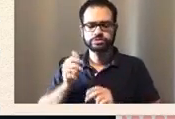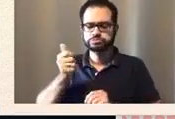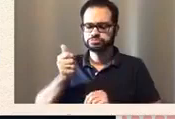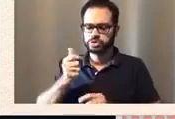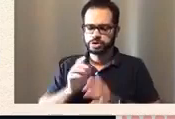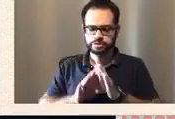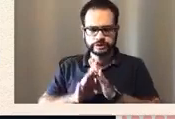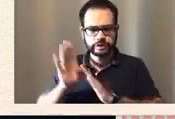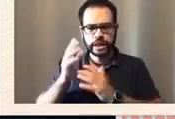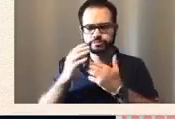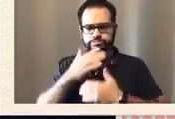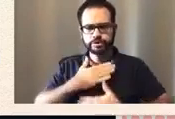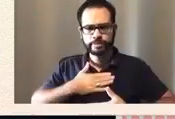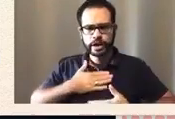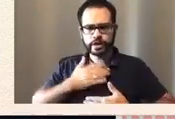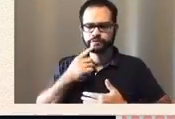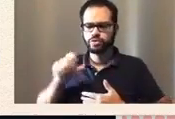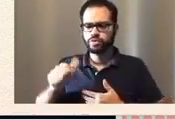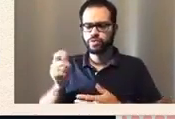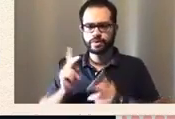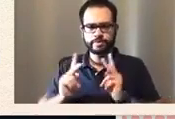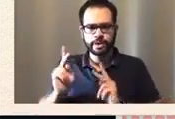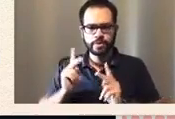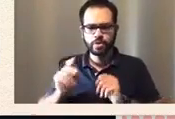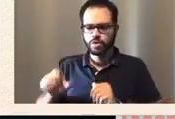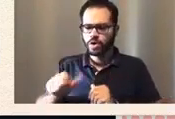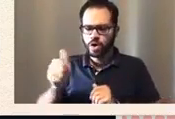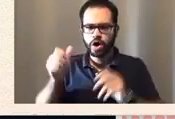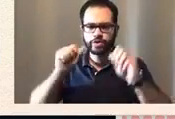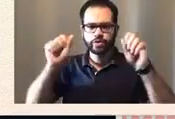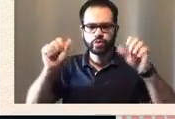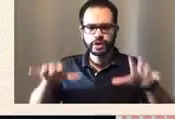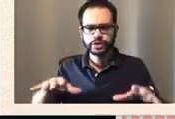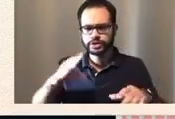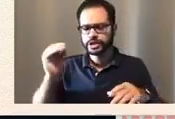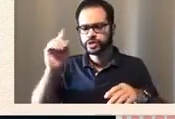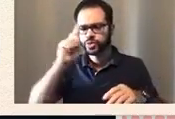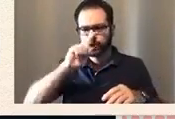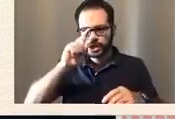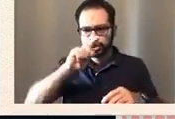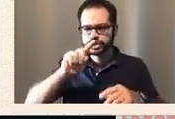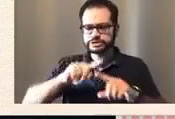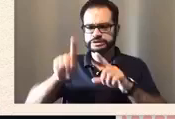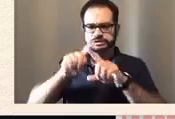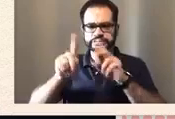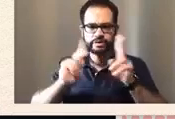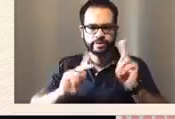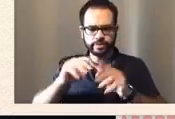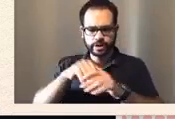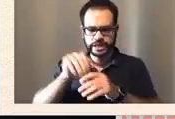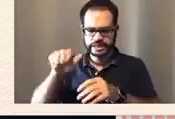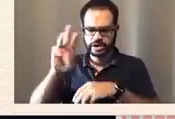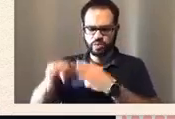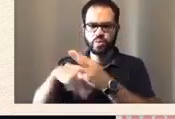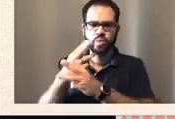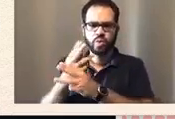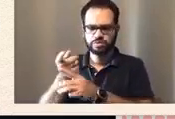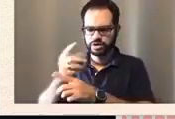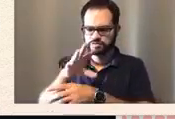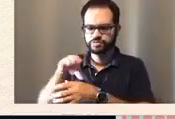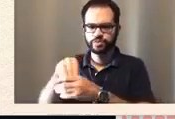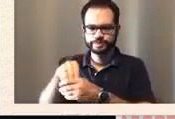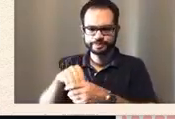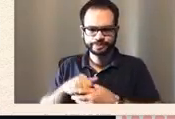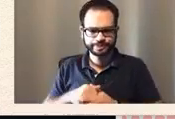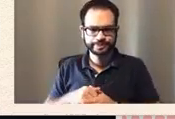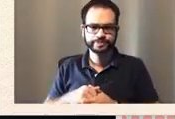other beings and other wizards and witches within the wizarding world that he becomes a part of. Indeed, he